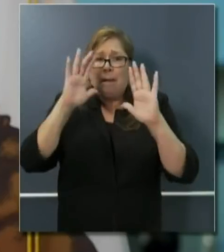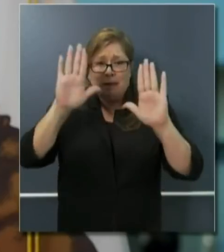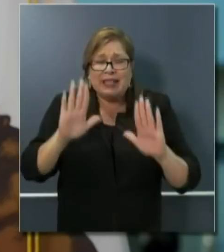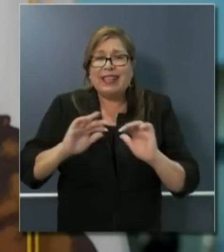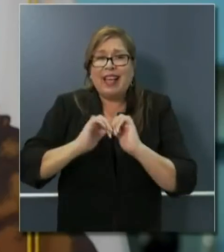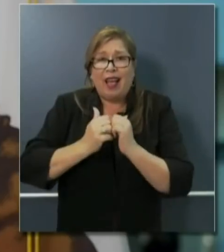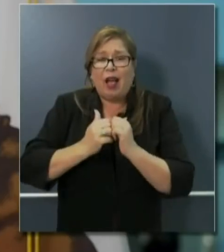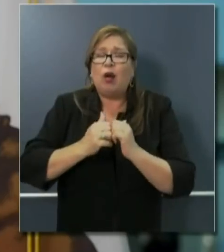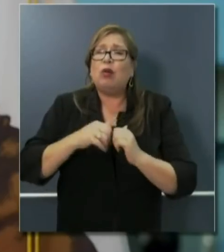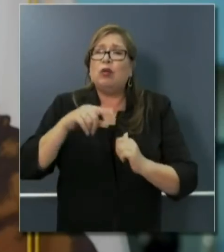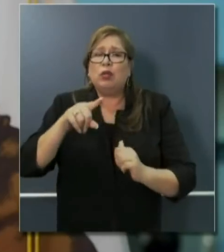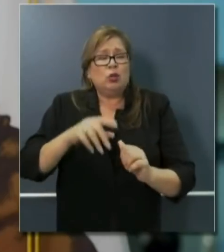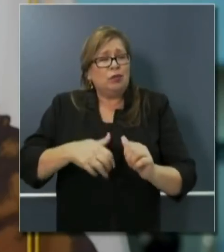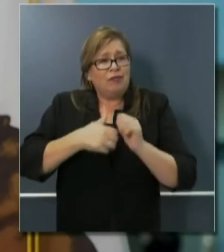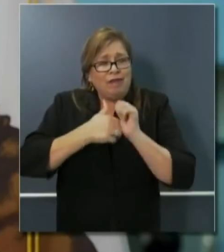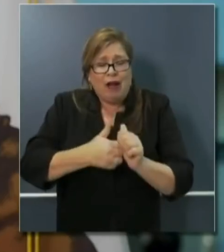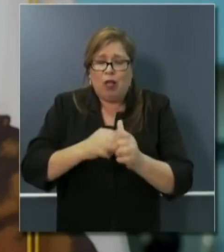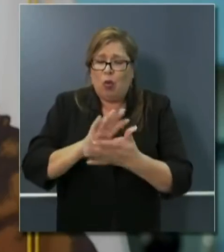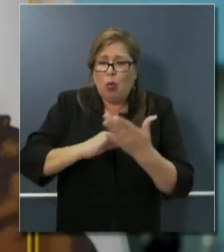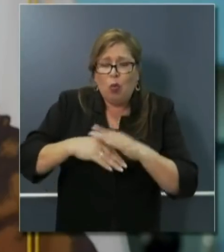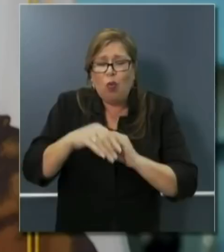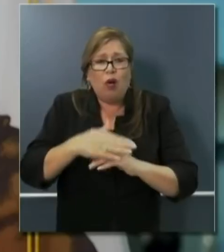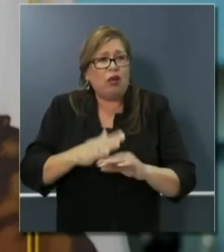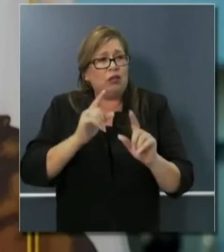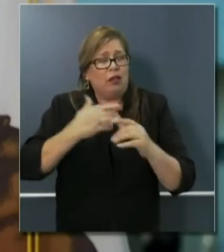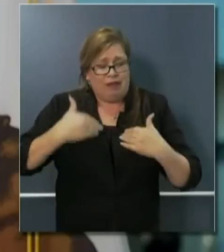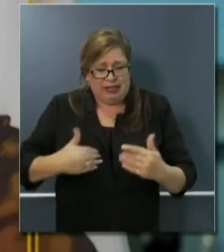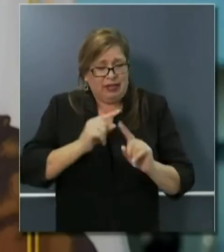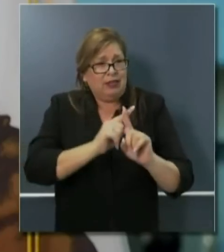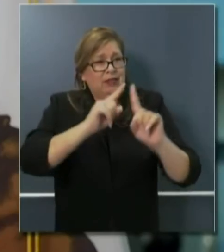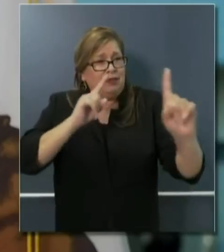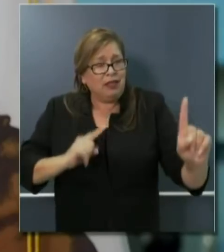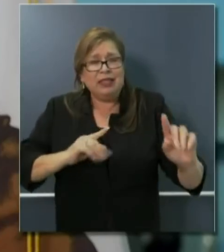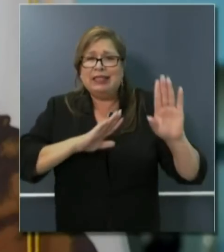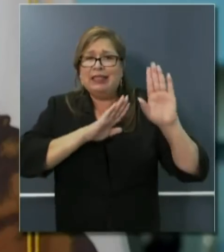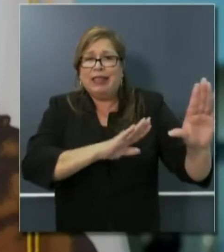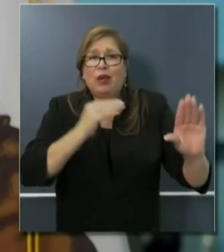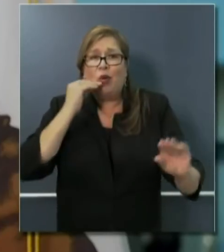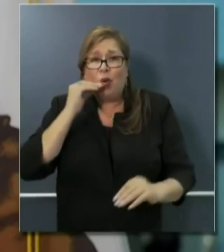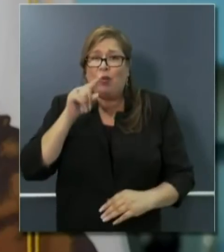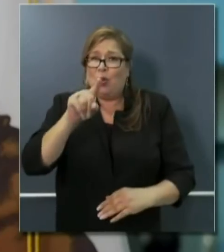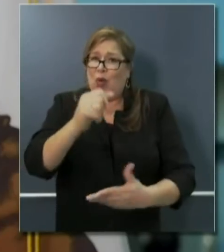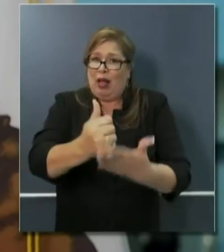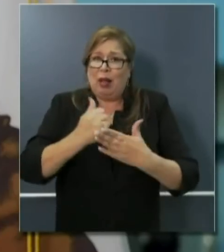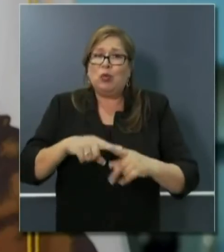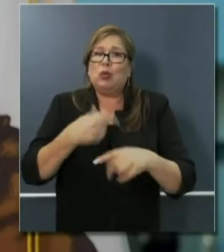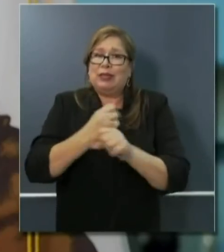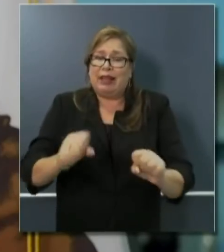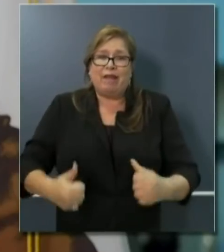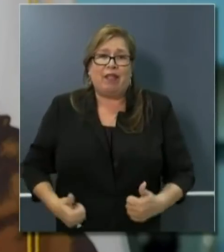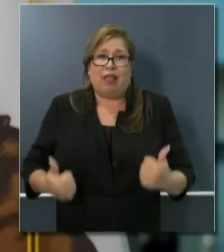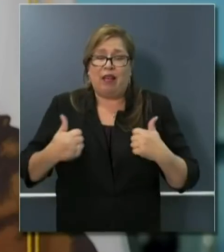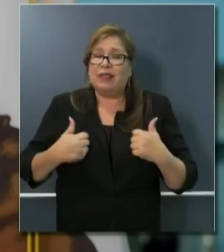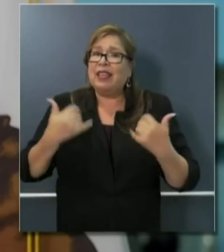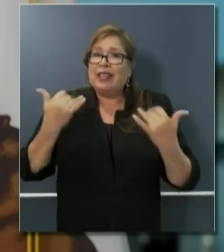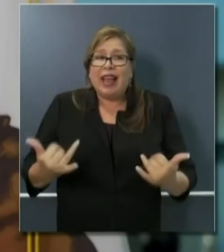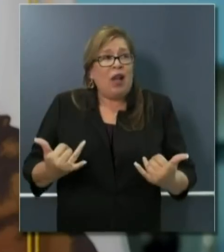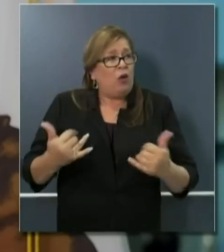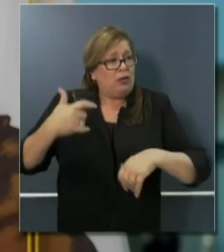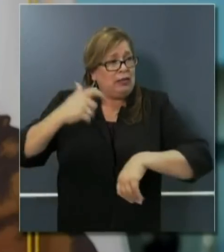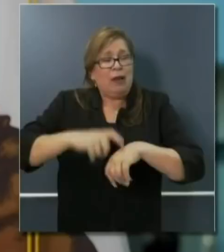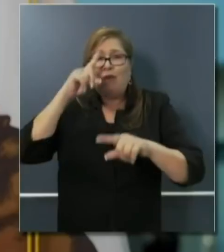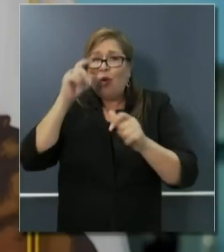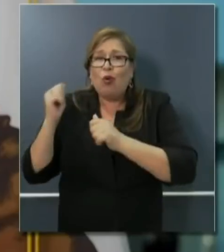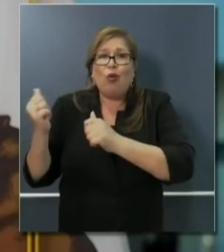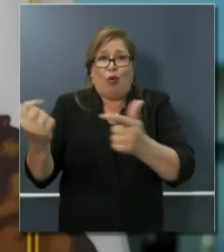go even lower, buy us even more time, quite literally save lives. And so it's really a civic moment. It's an opportunity to